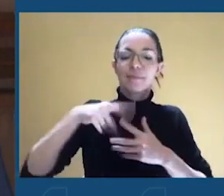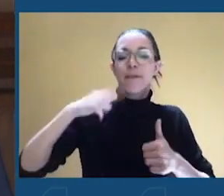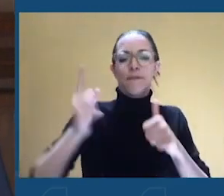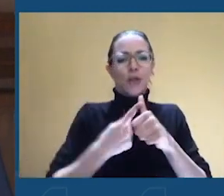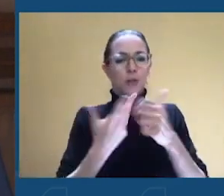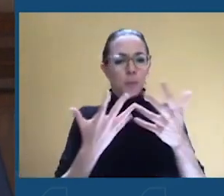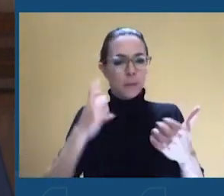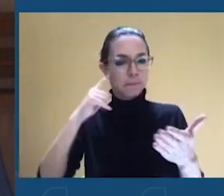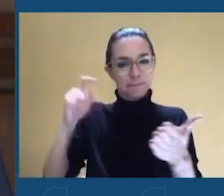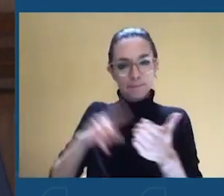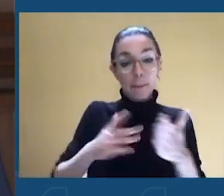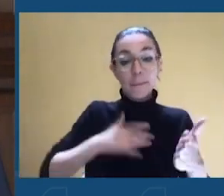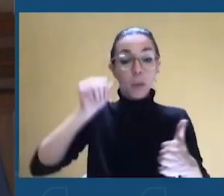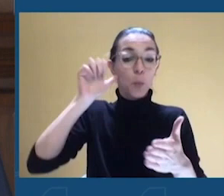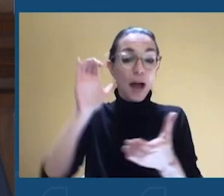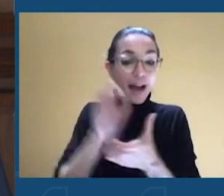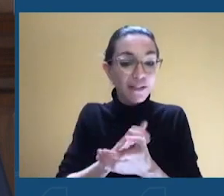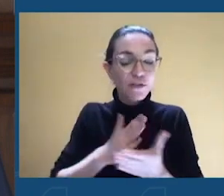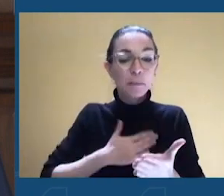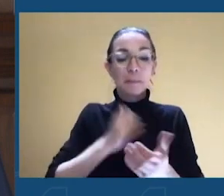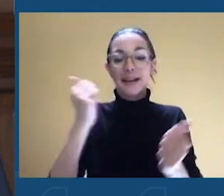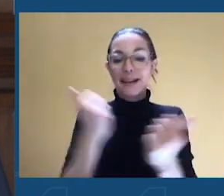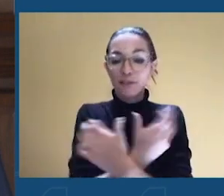everything, Lacey,